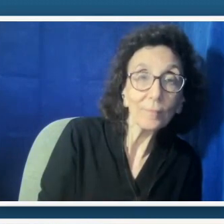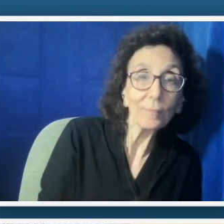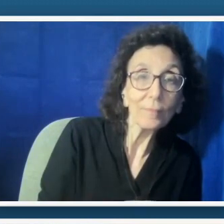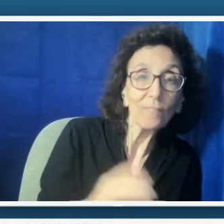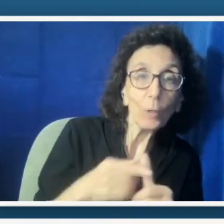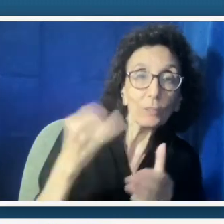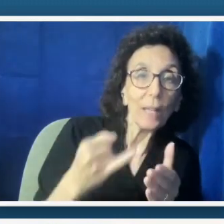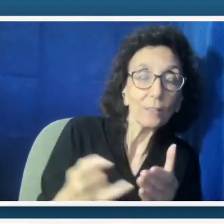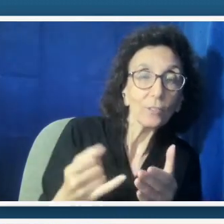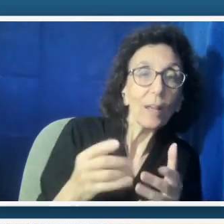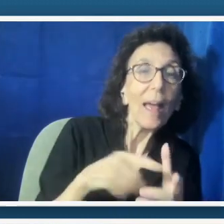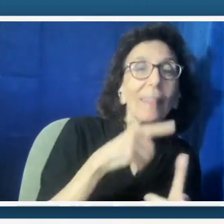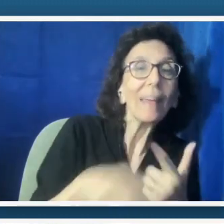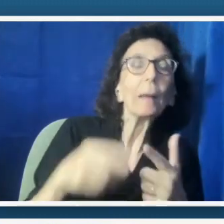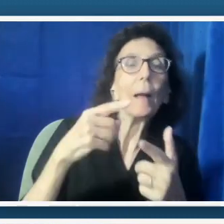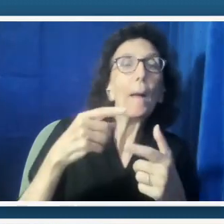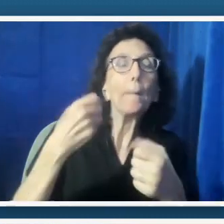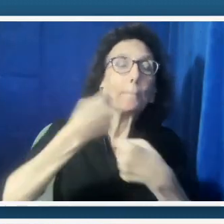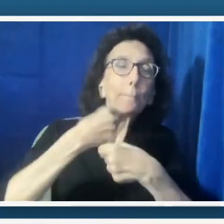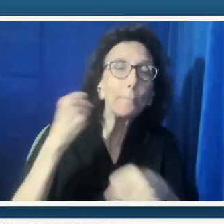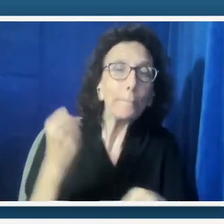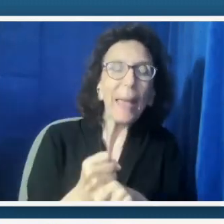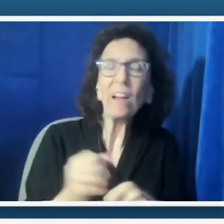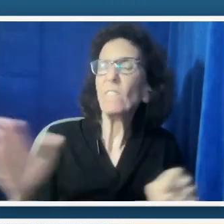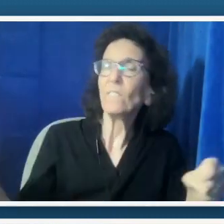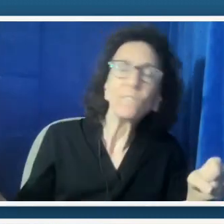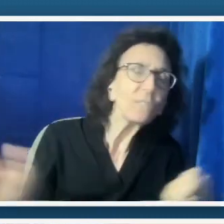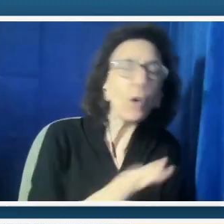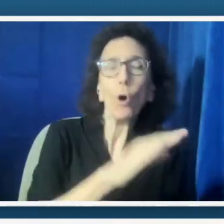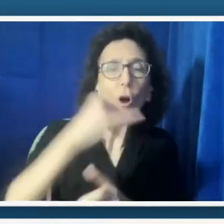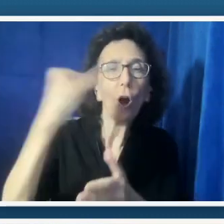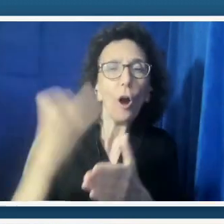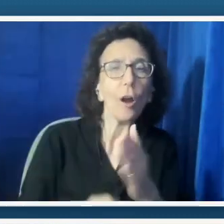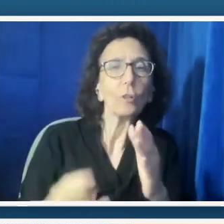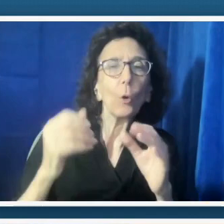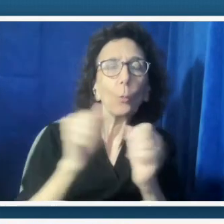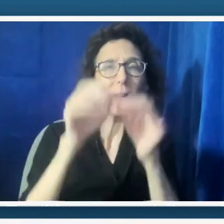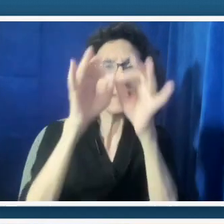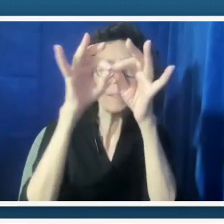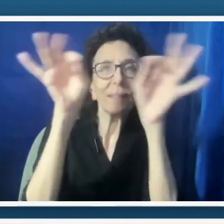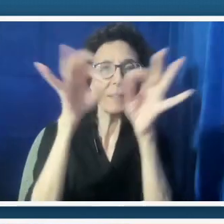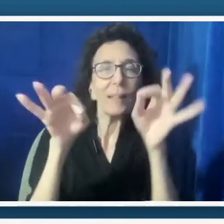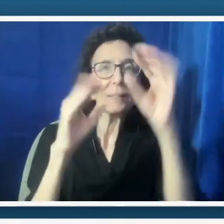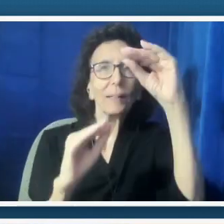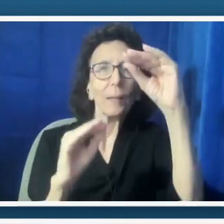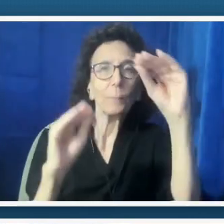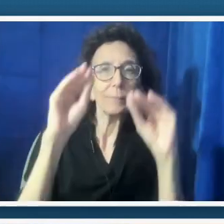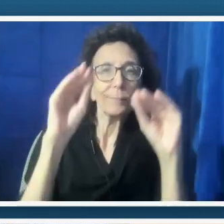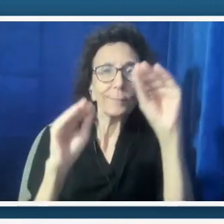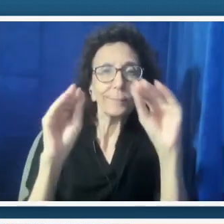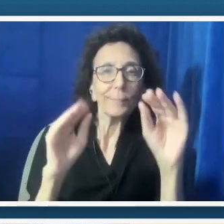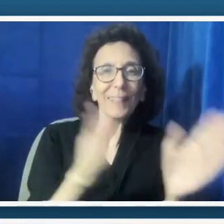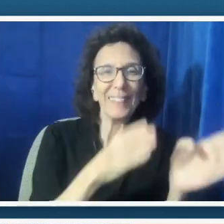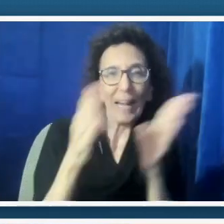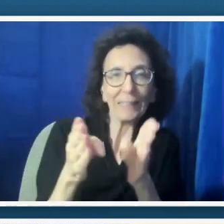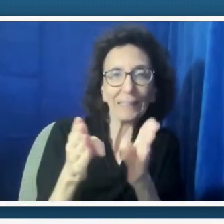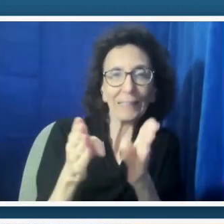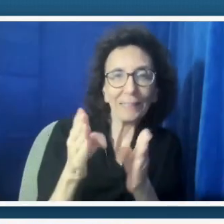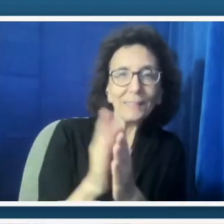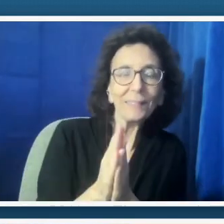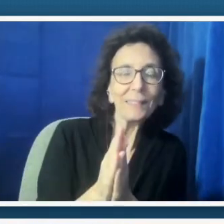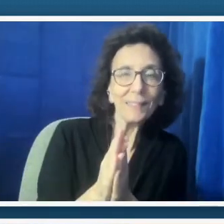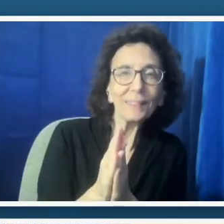to an original piece of artwork with clear overlays of text that can be easily adjusted or edited, such as the one that you're going to see on your